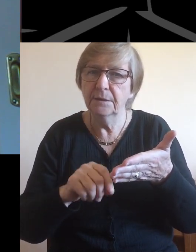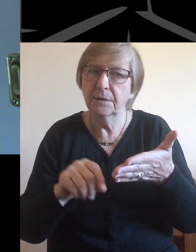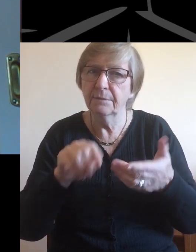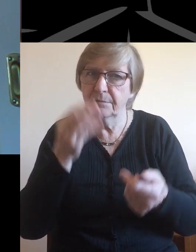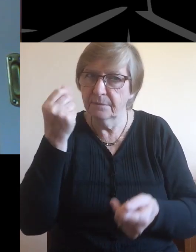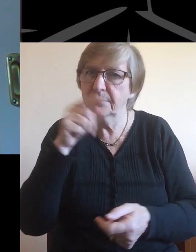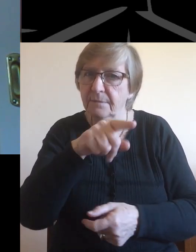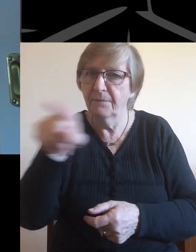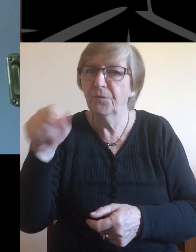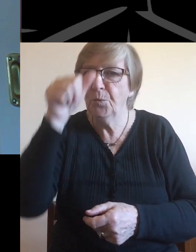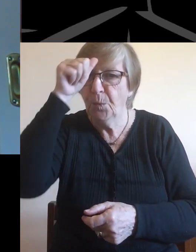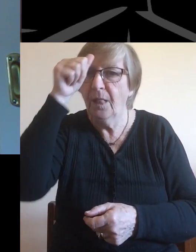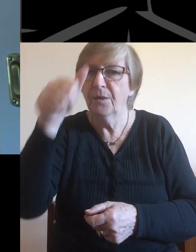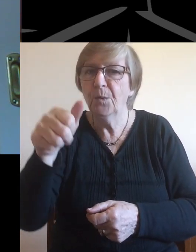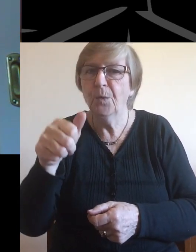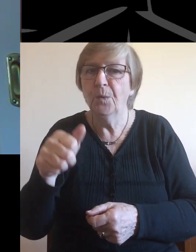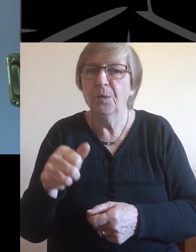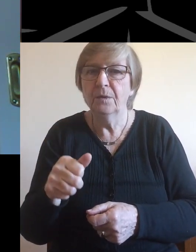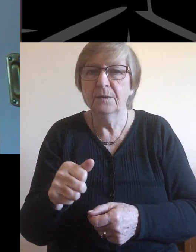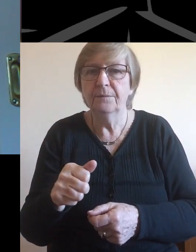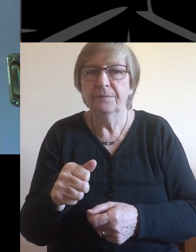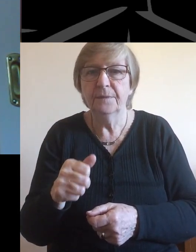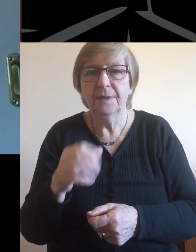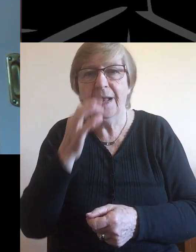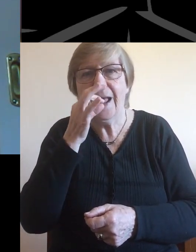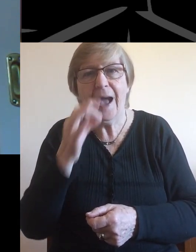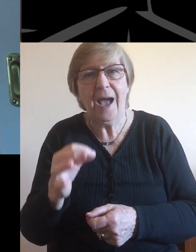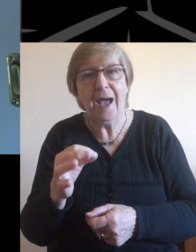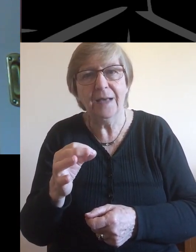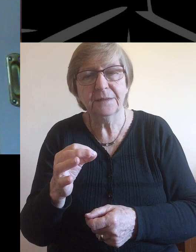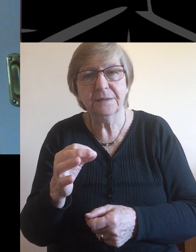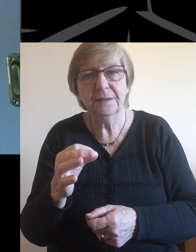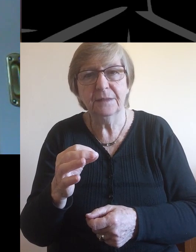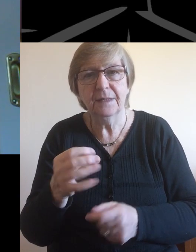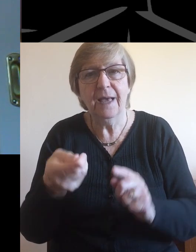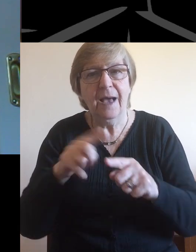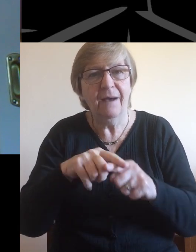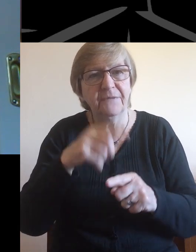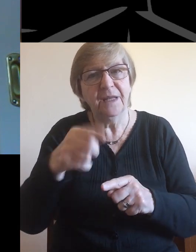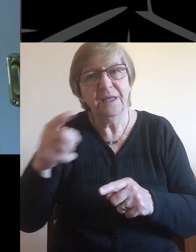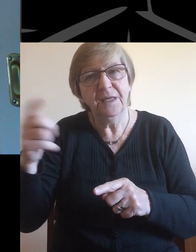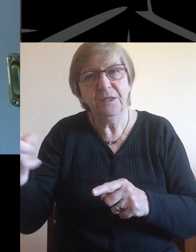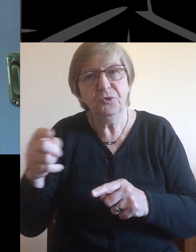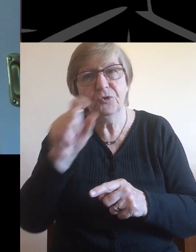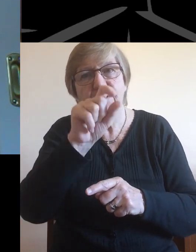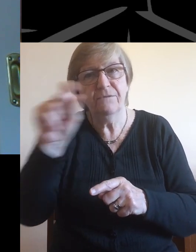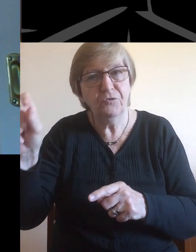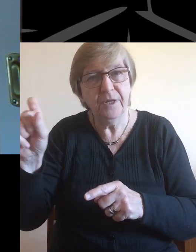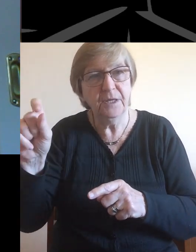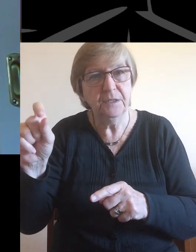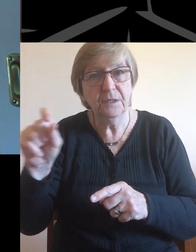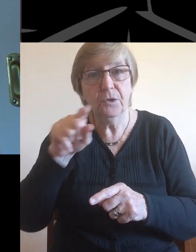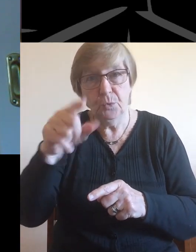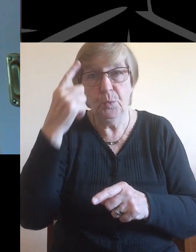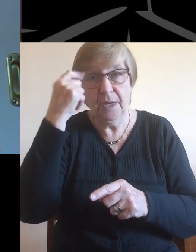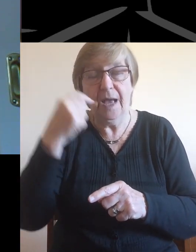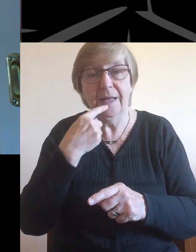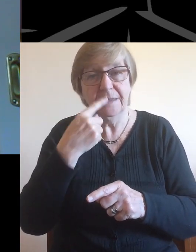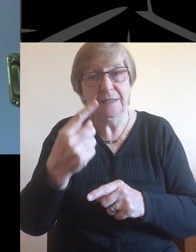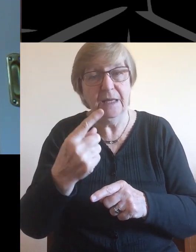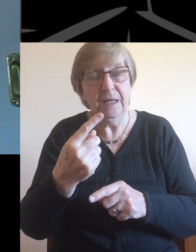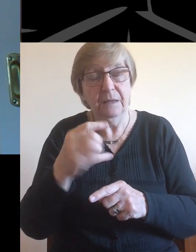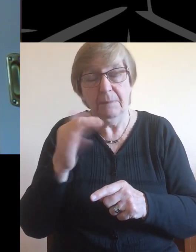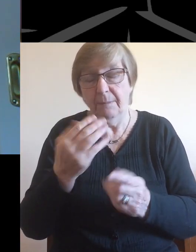fairly familiar to most of us, I think. Can I ask that after each phrase, you could maybe just repeat